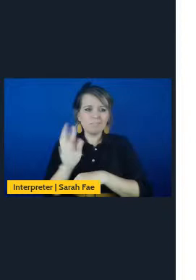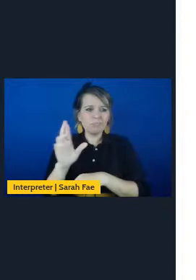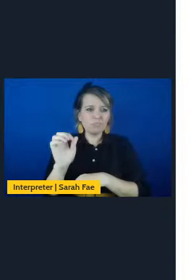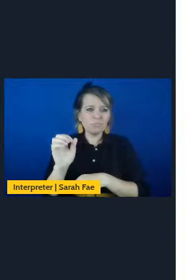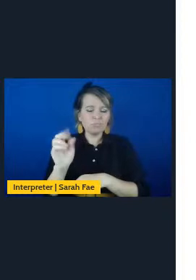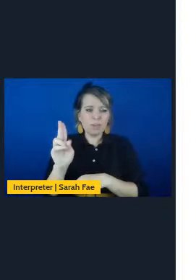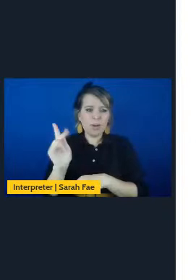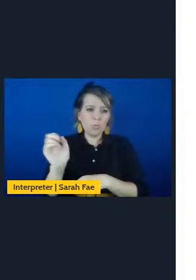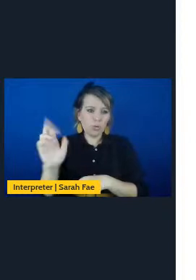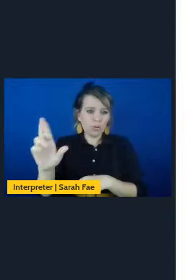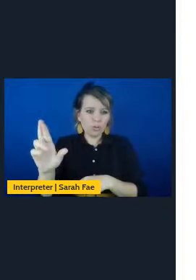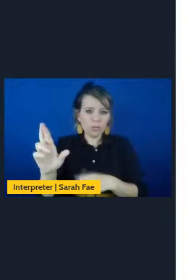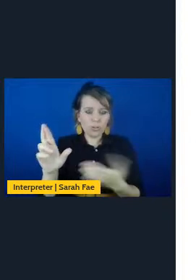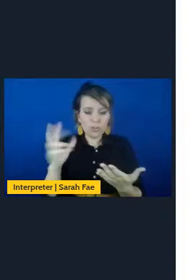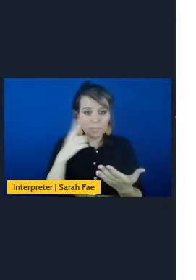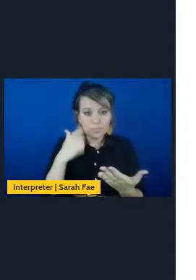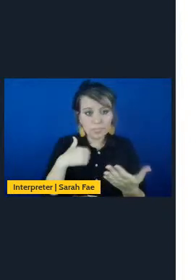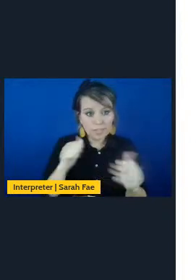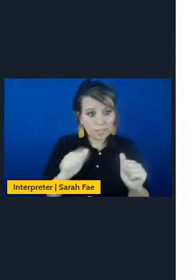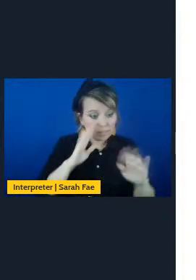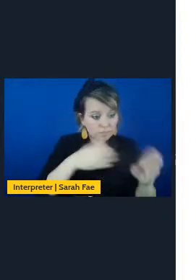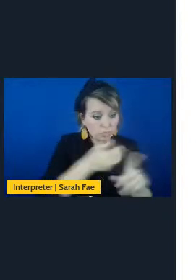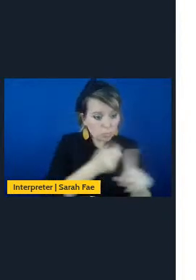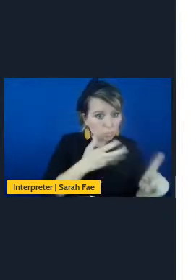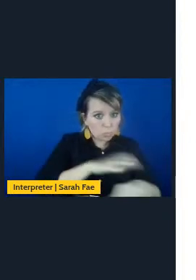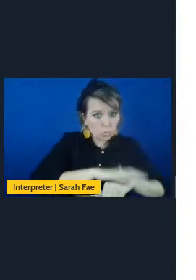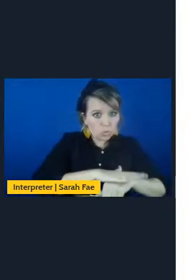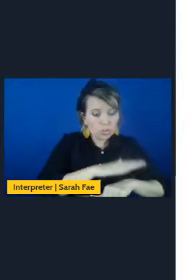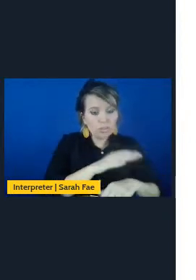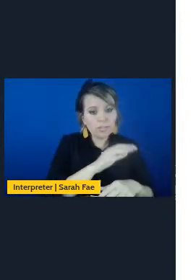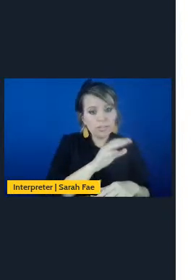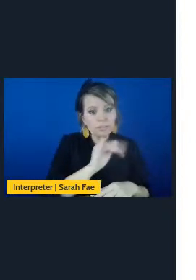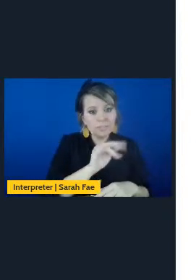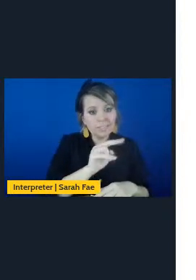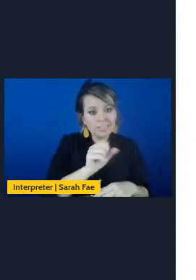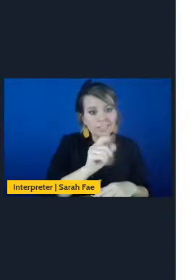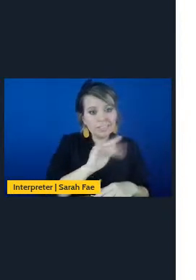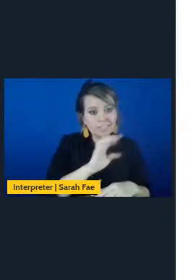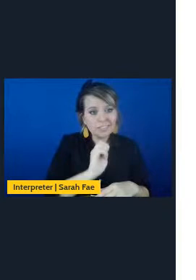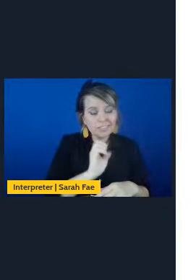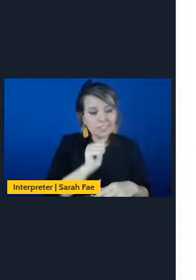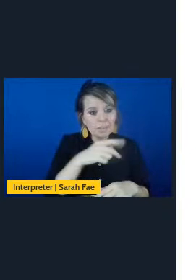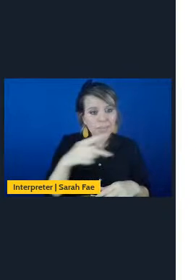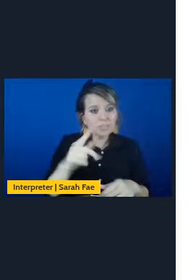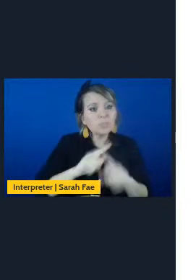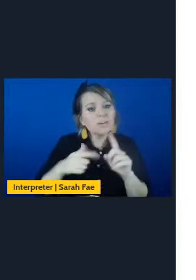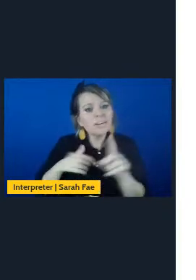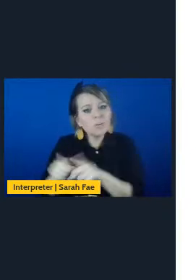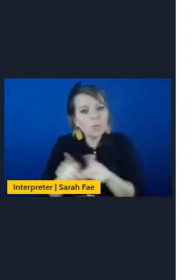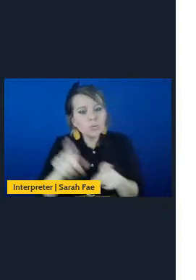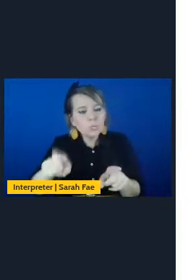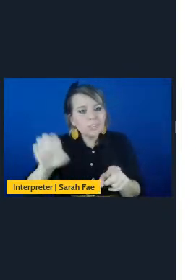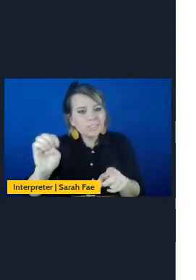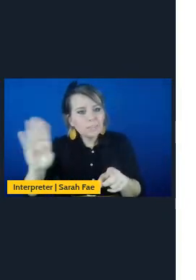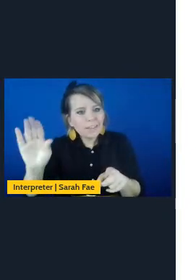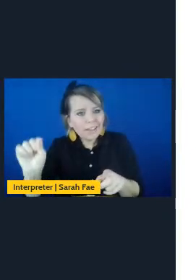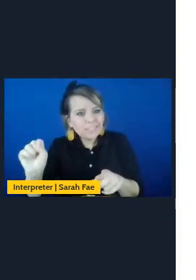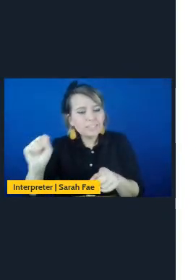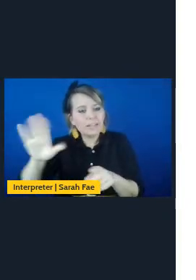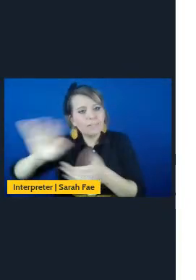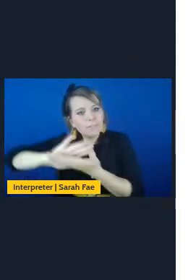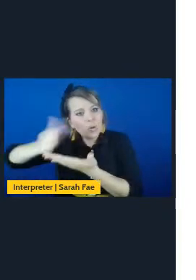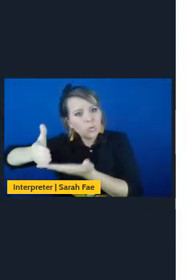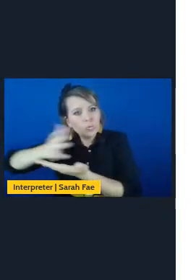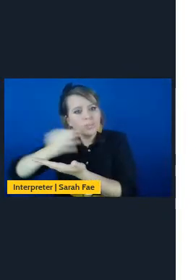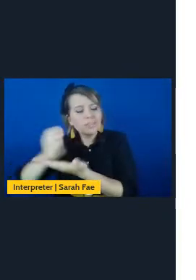instances application, but I also will need EBS. I will need console for EBS volumes, and I also need some backend